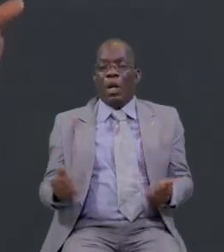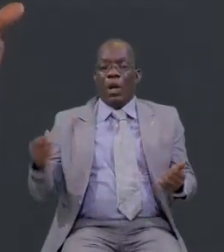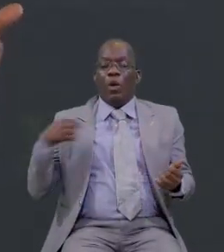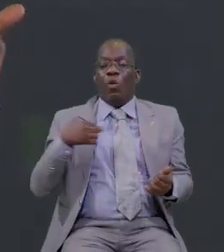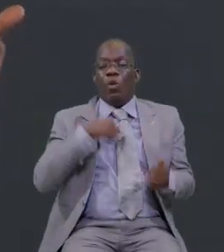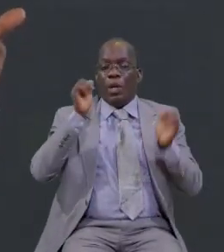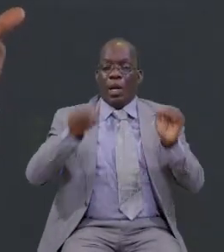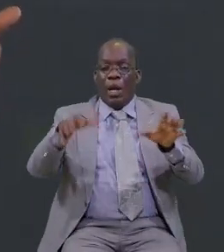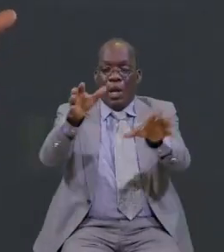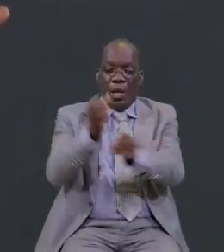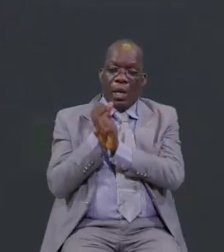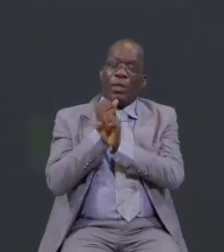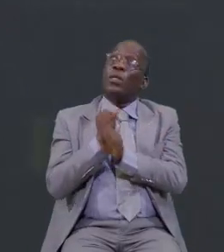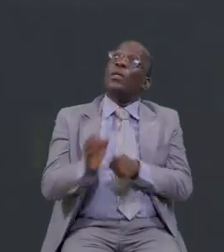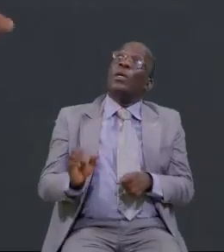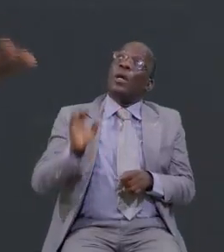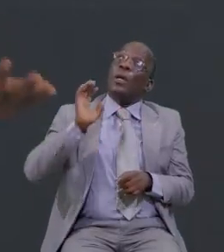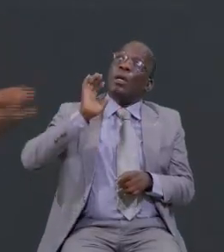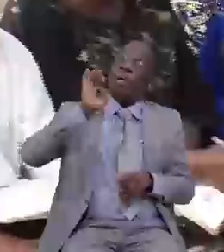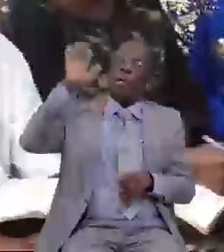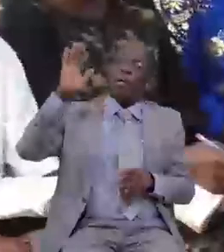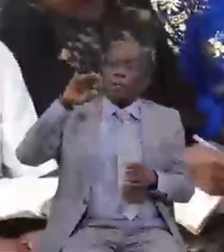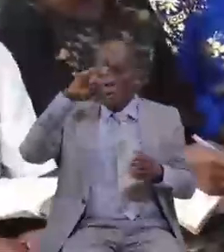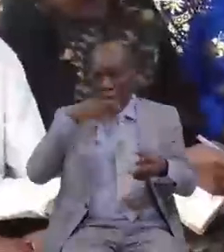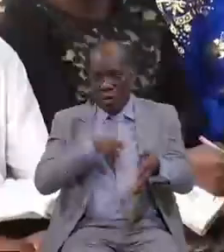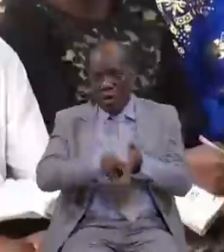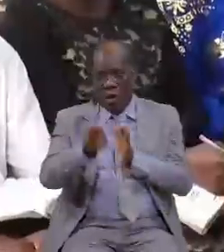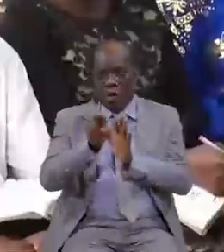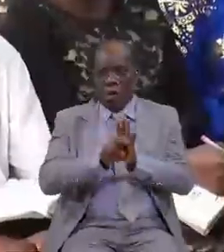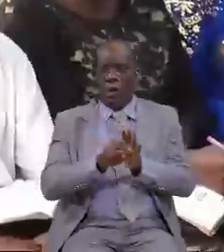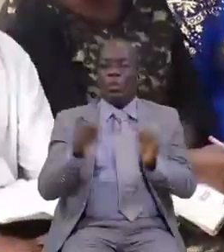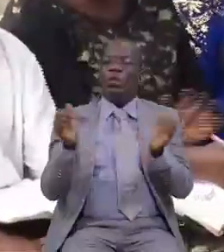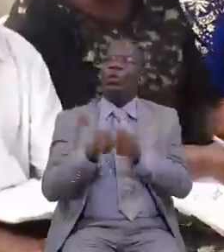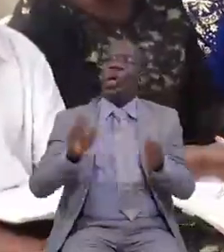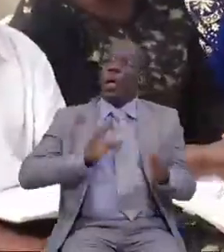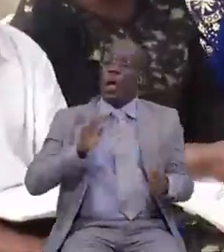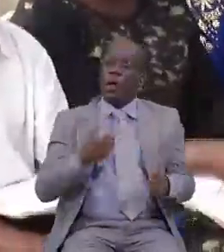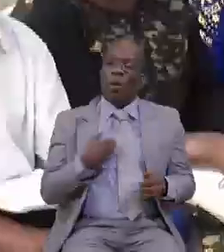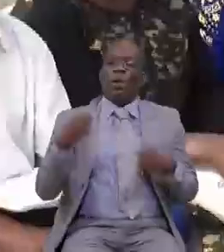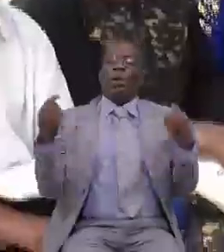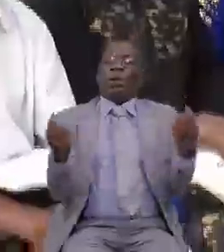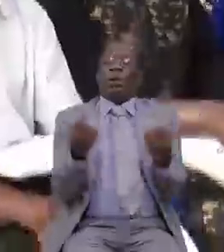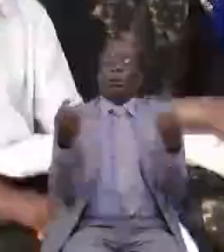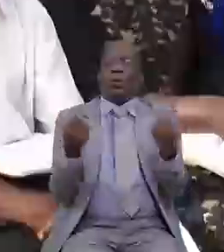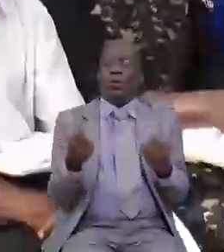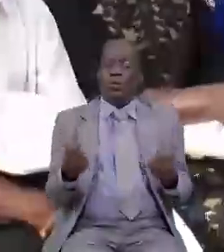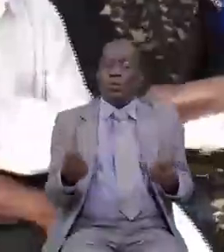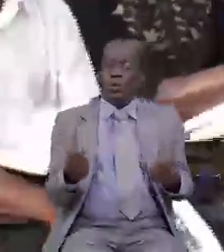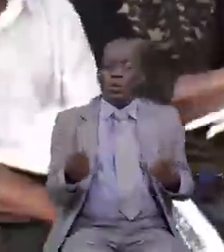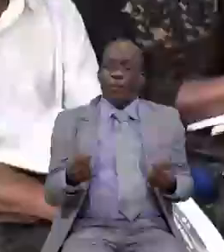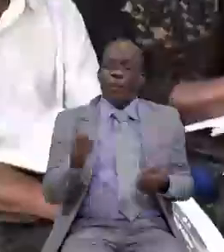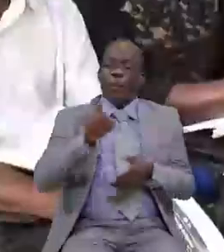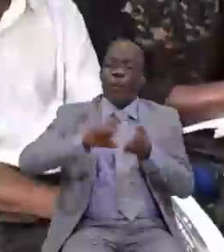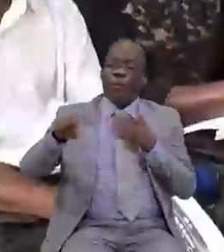his righteousness with our unrighteousness. Look at verse 2. In verse 2 it says, and